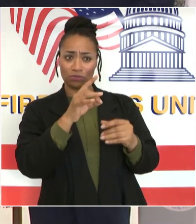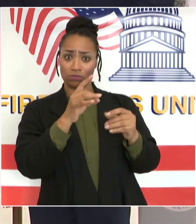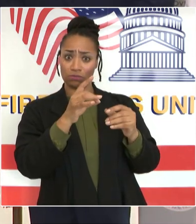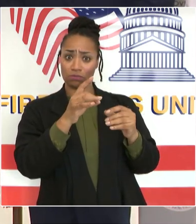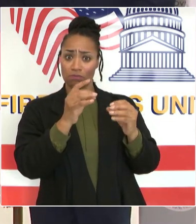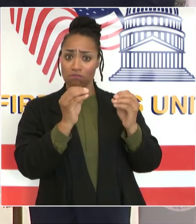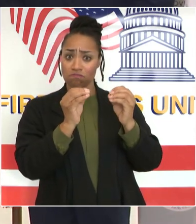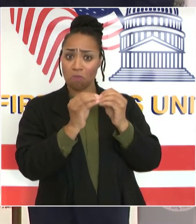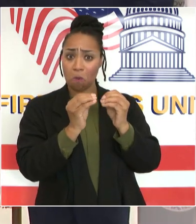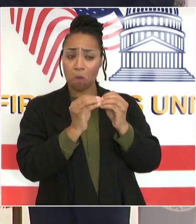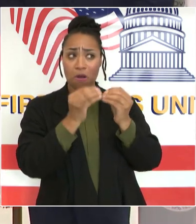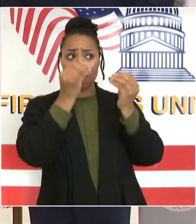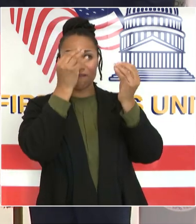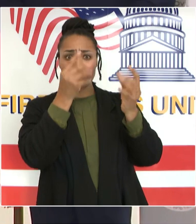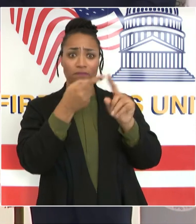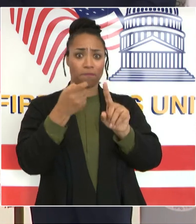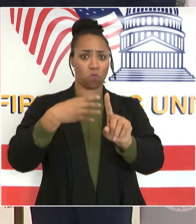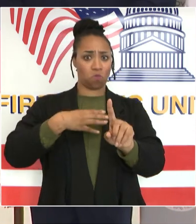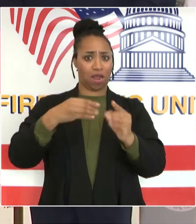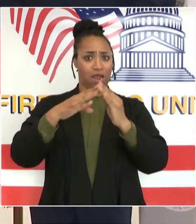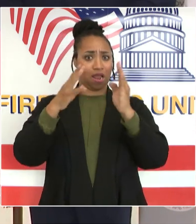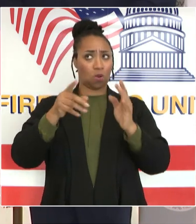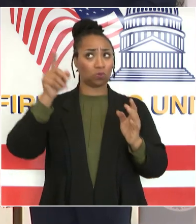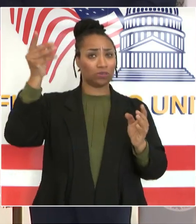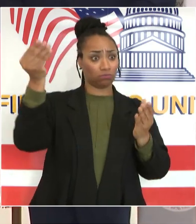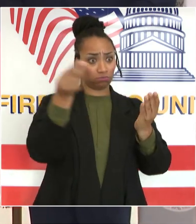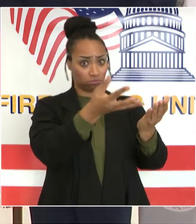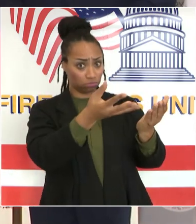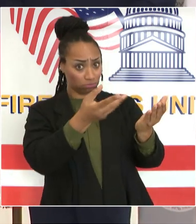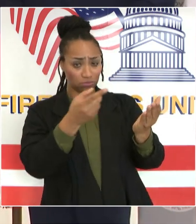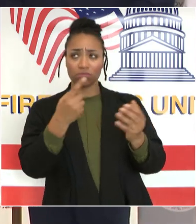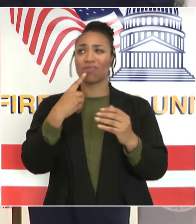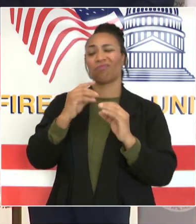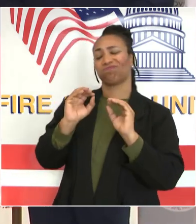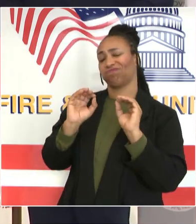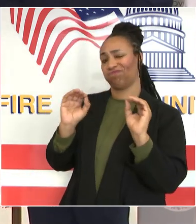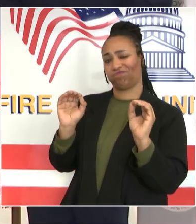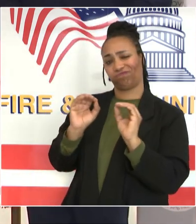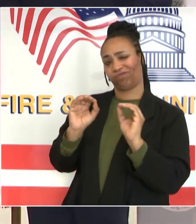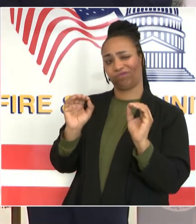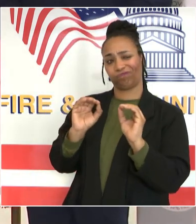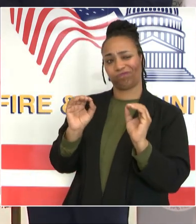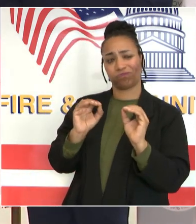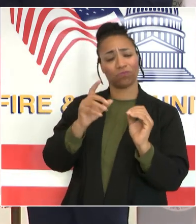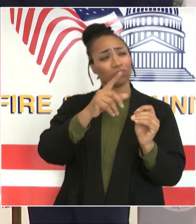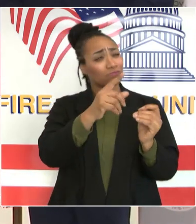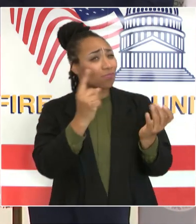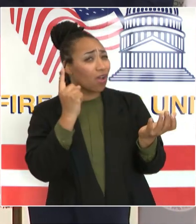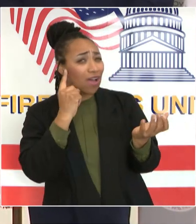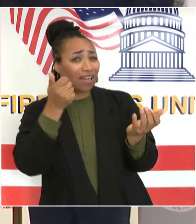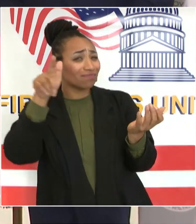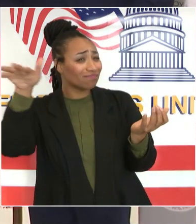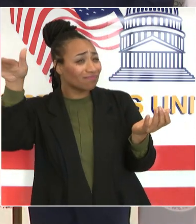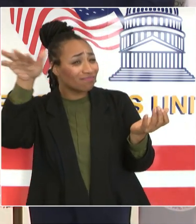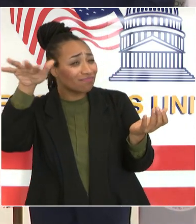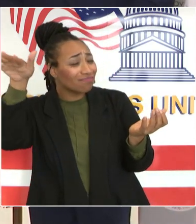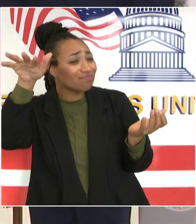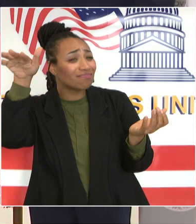anything new to report. Well, but have you heard subsequently, have you been given an update